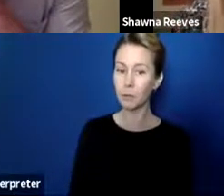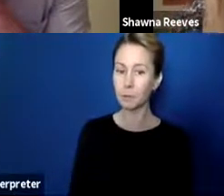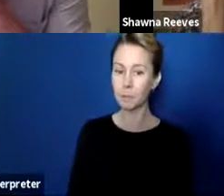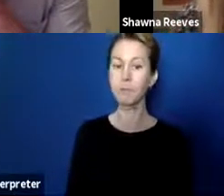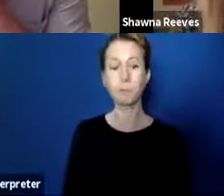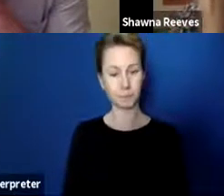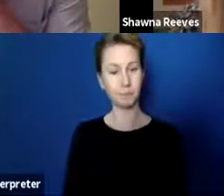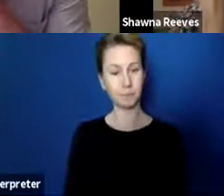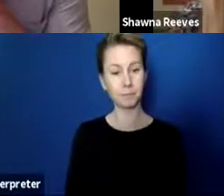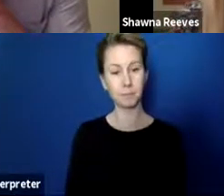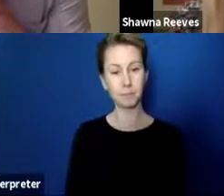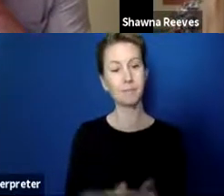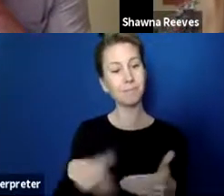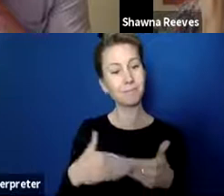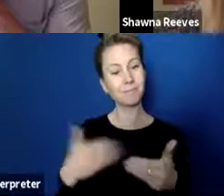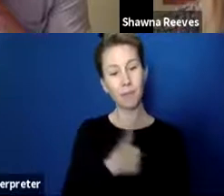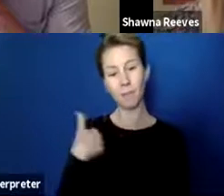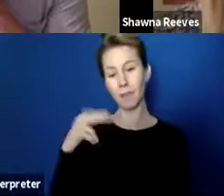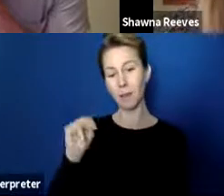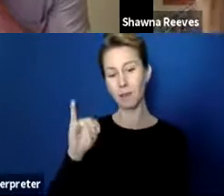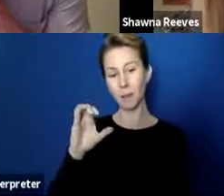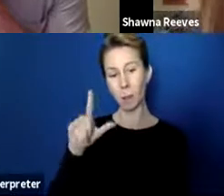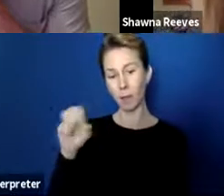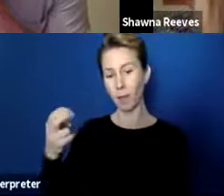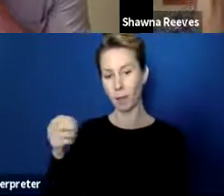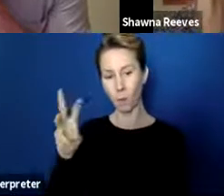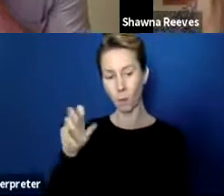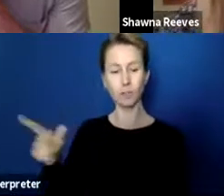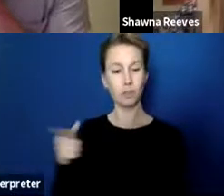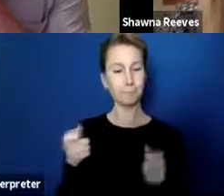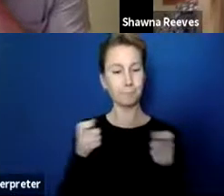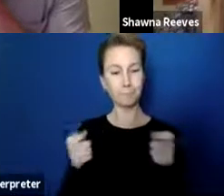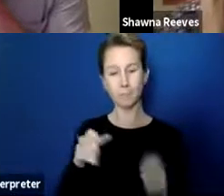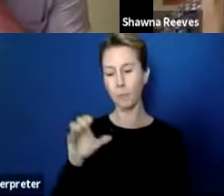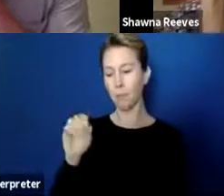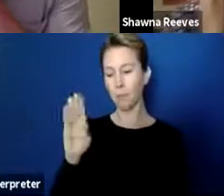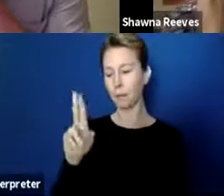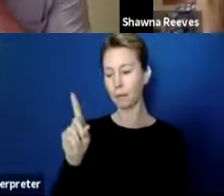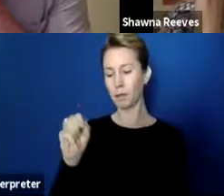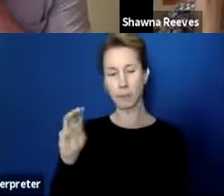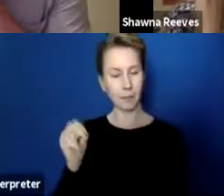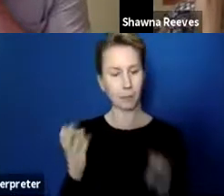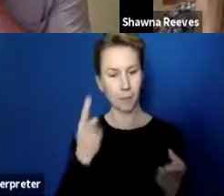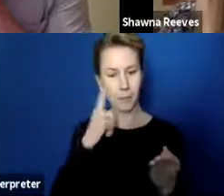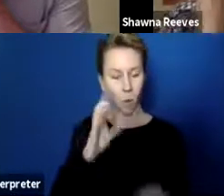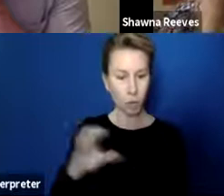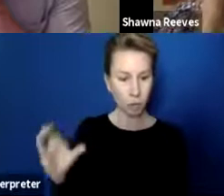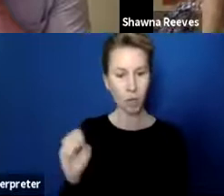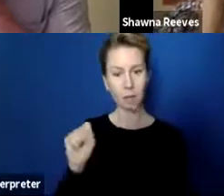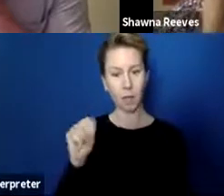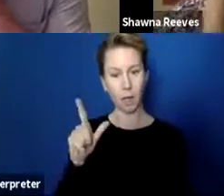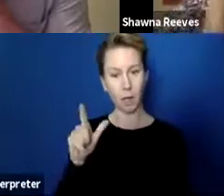as a handout specific to COVID-19. Right, great, because we know you have a lot more that could be very useful to people. So thank you so